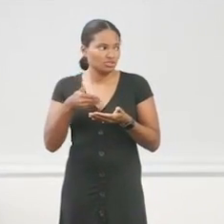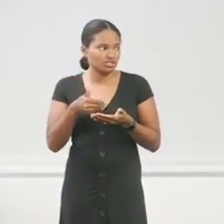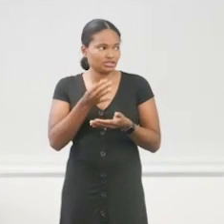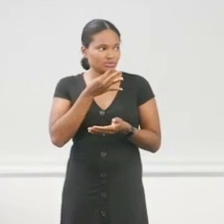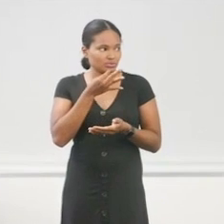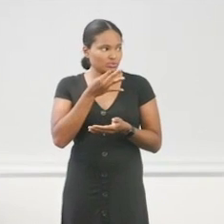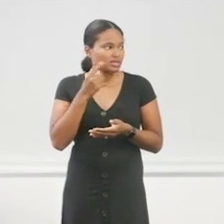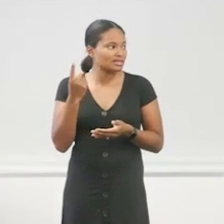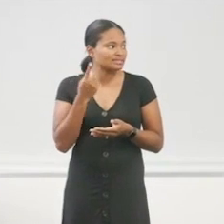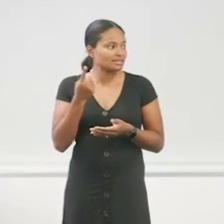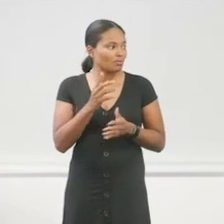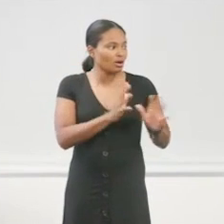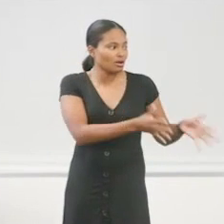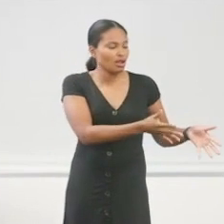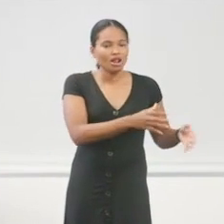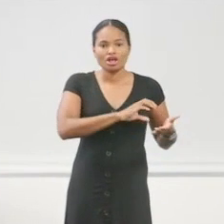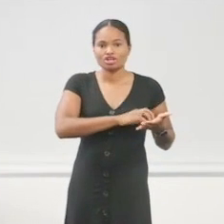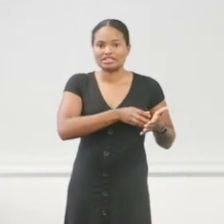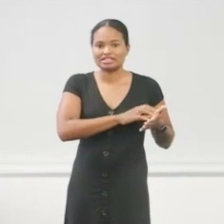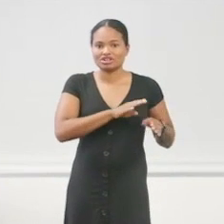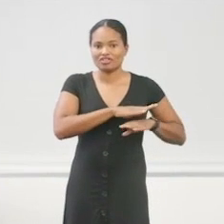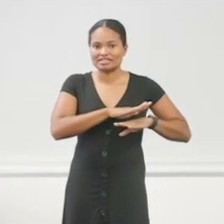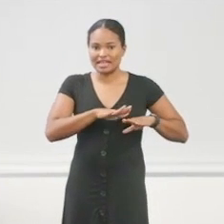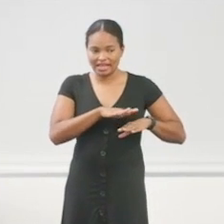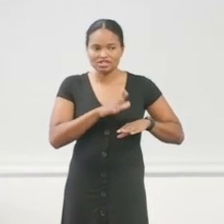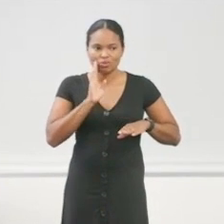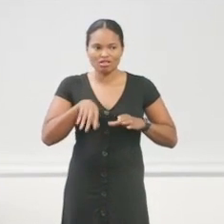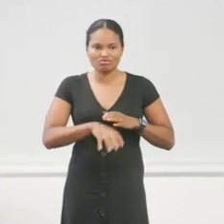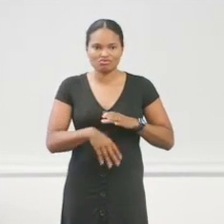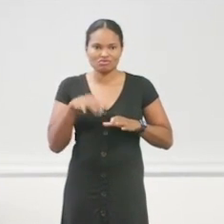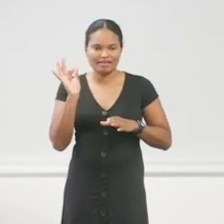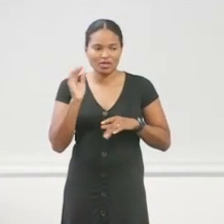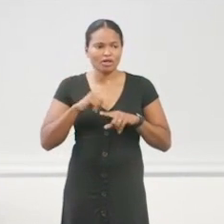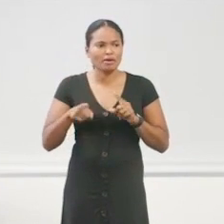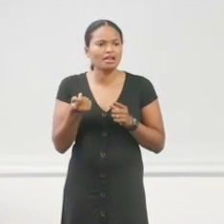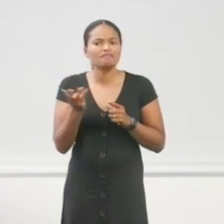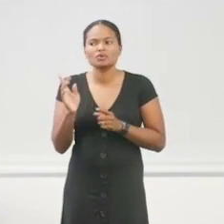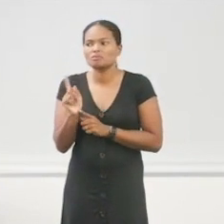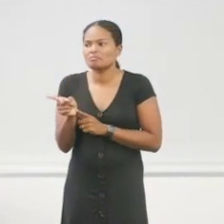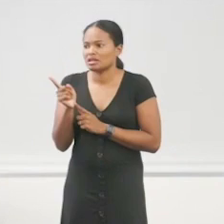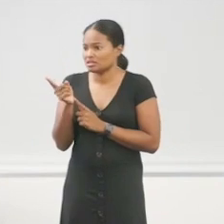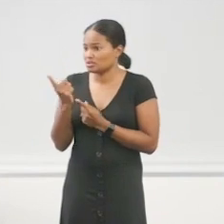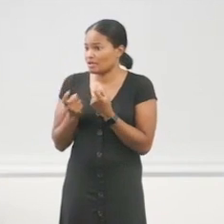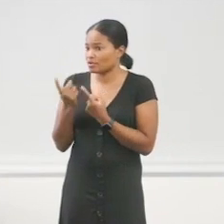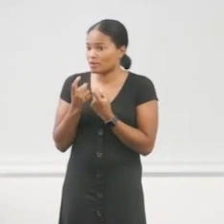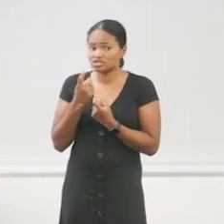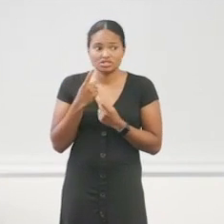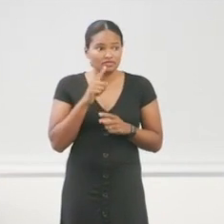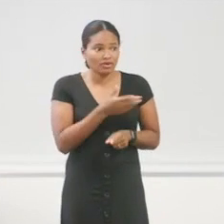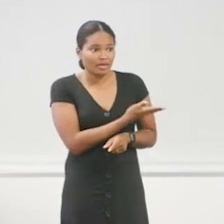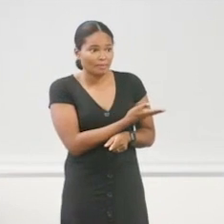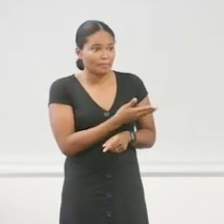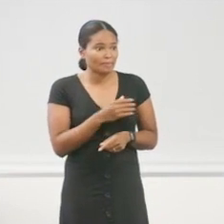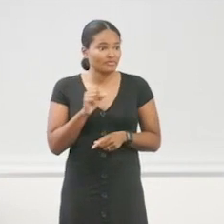set some Copa cookies over there that we're going to raffle off in a little bit. But we do have a few minutes. Does anybody have a question that they would like to either ask